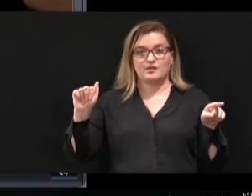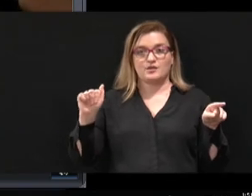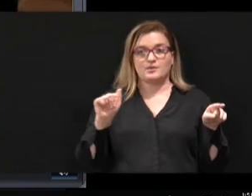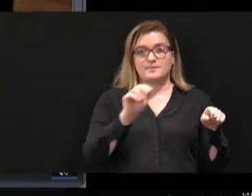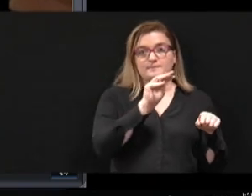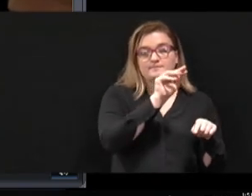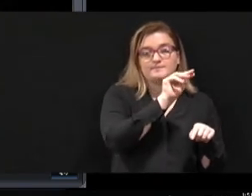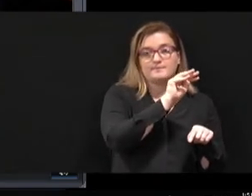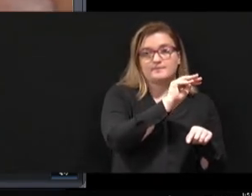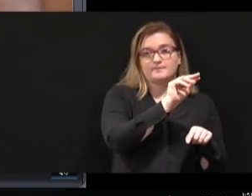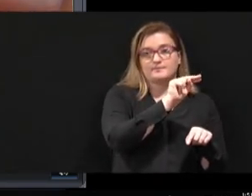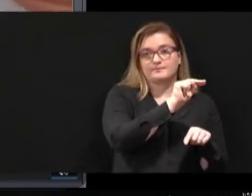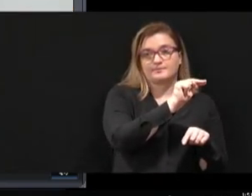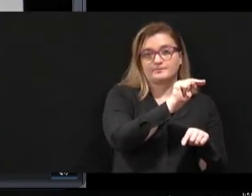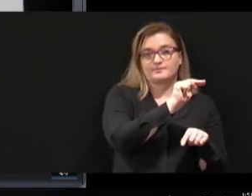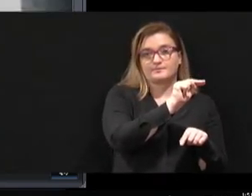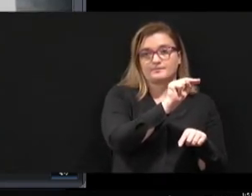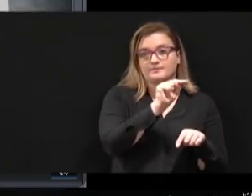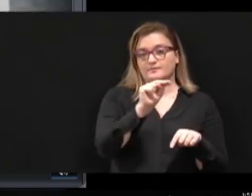N.